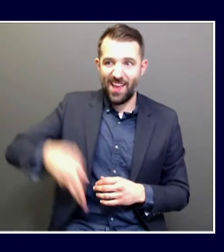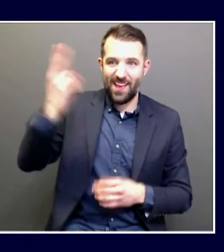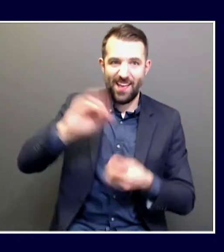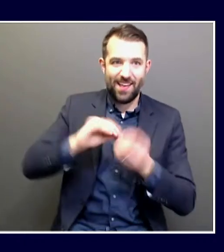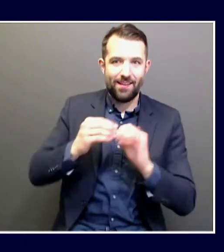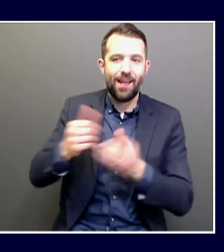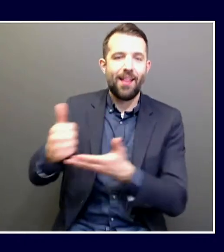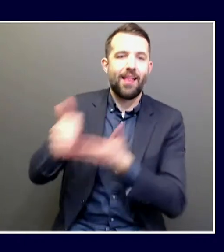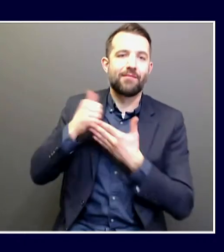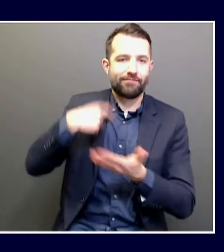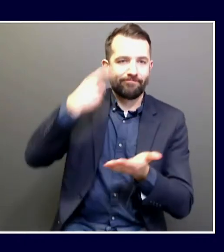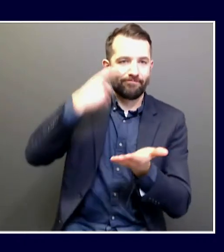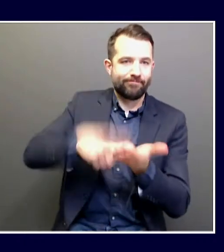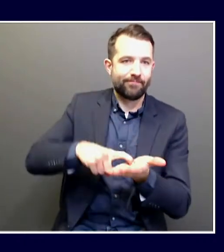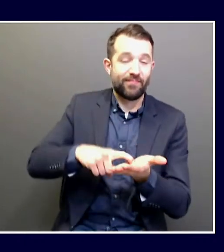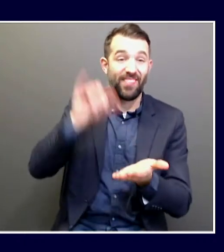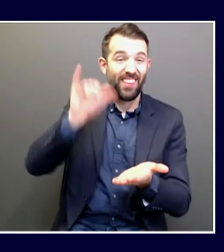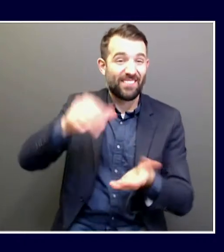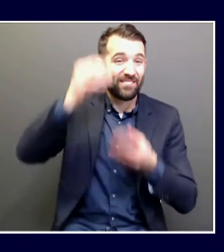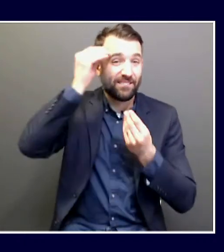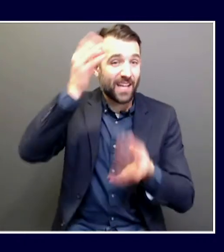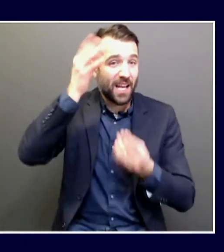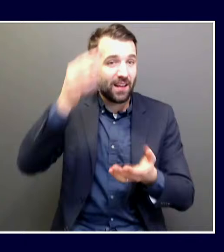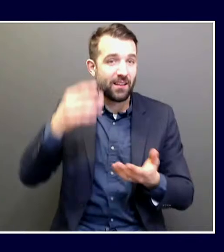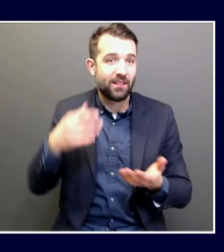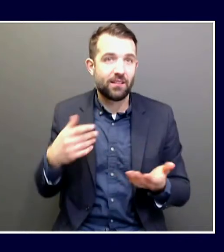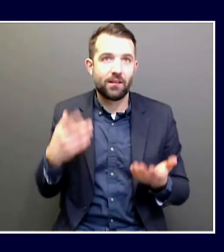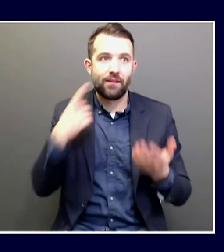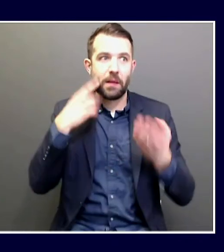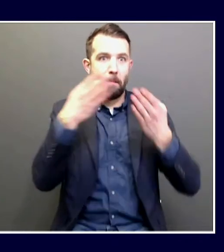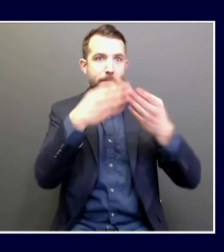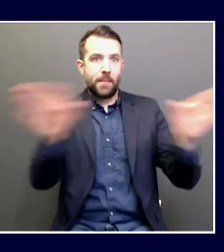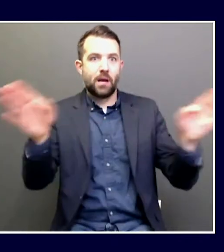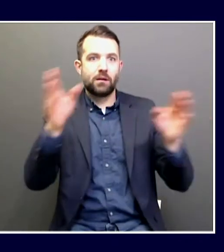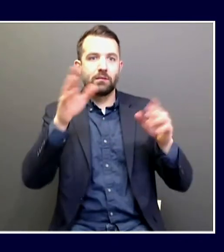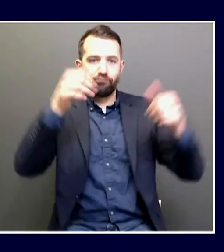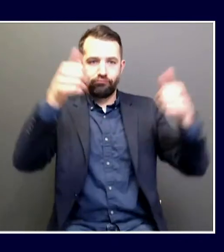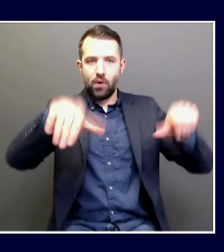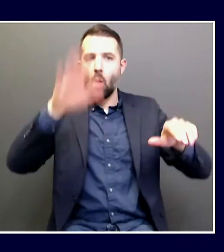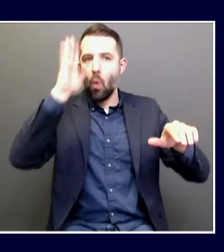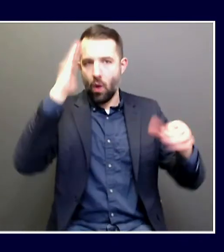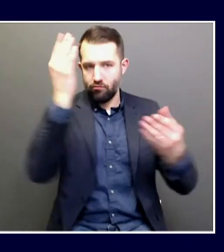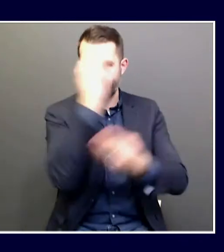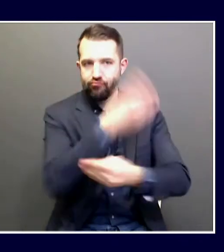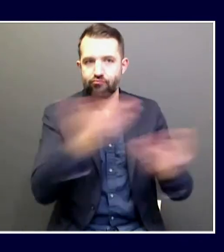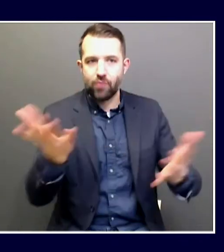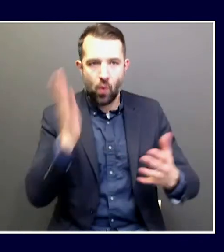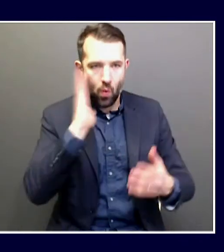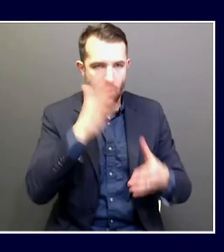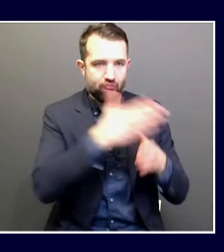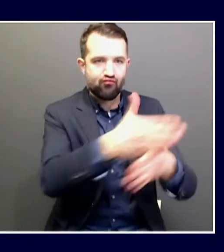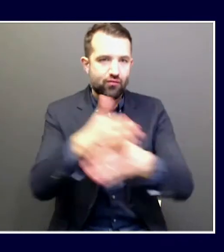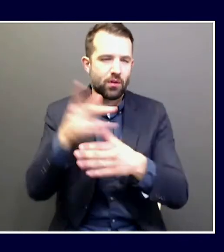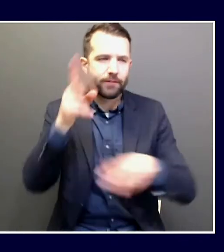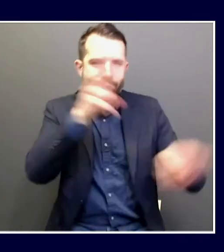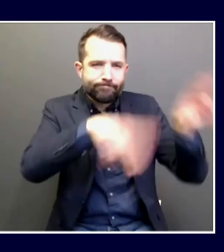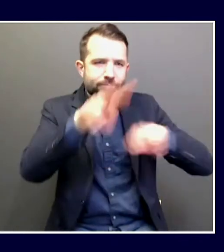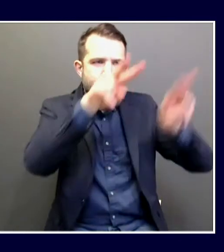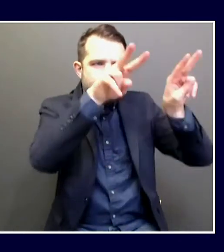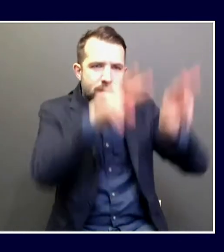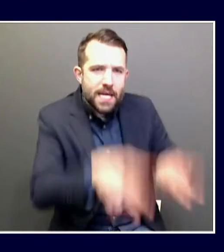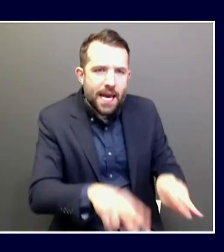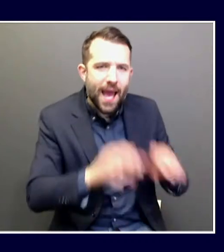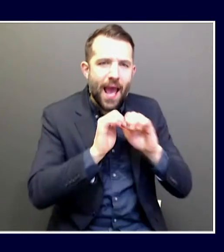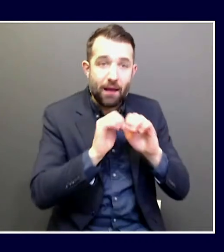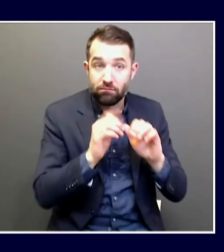wastewater testing will be publicly available for everyone to see, use, and analyze. The bottom line is